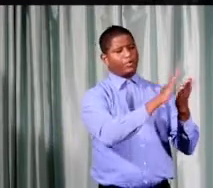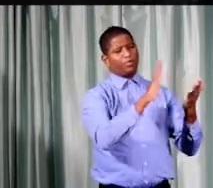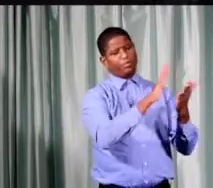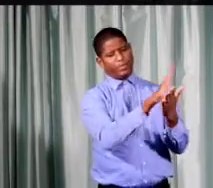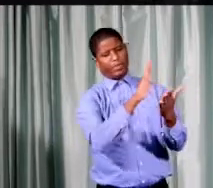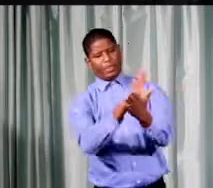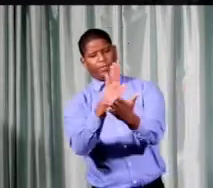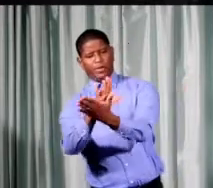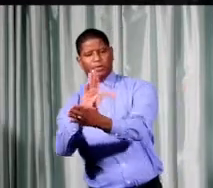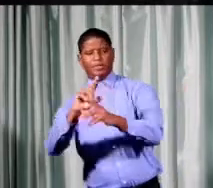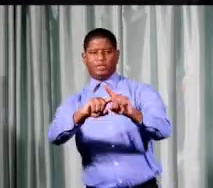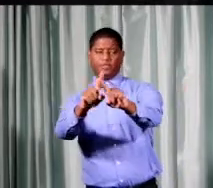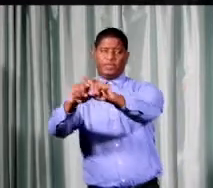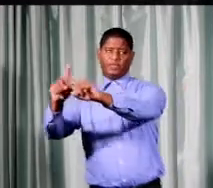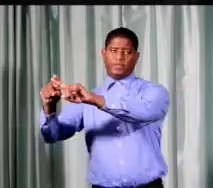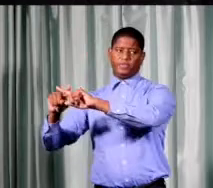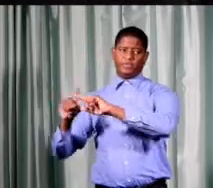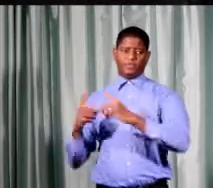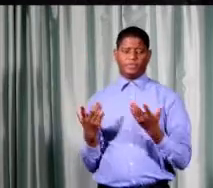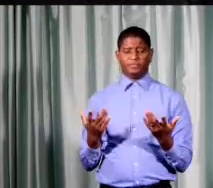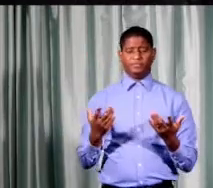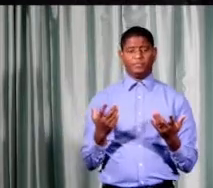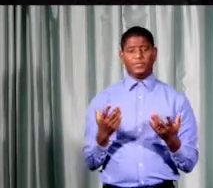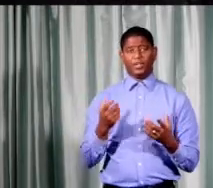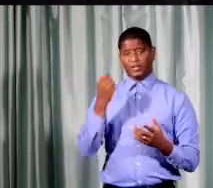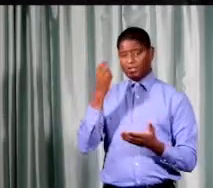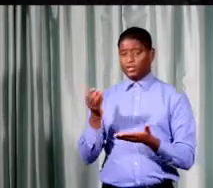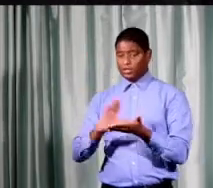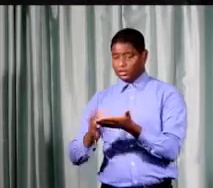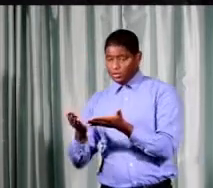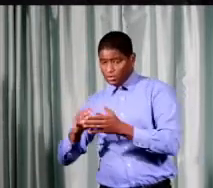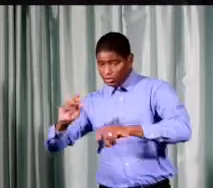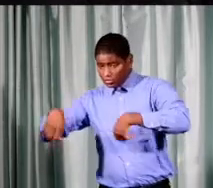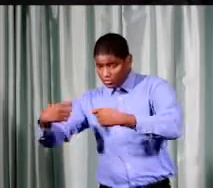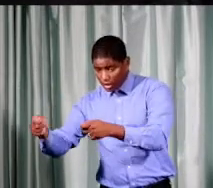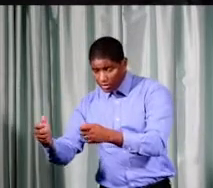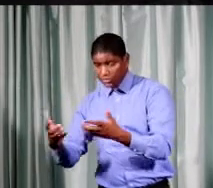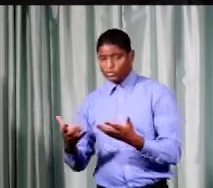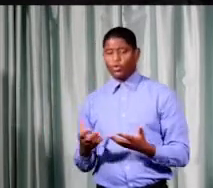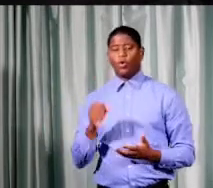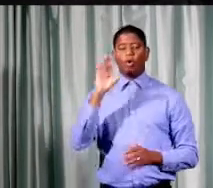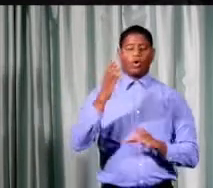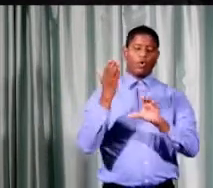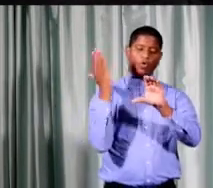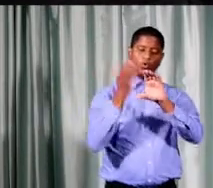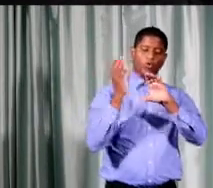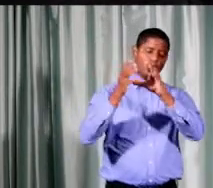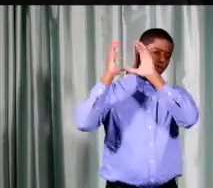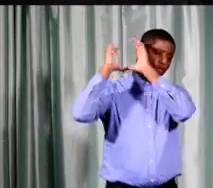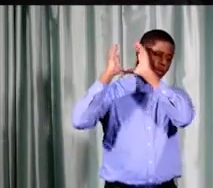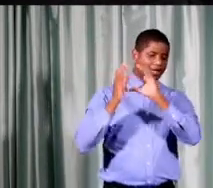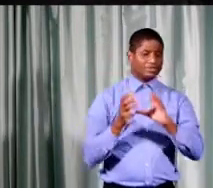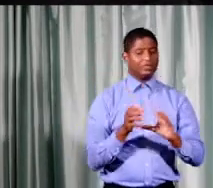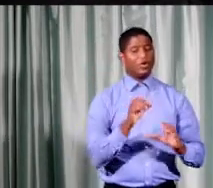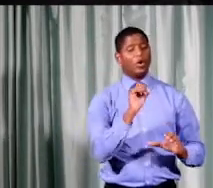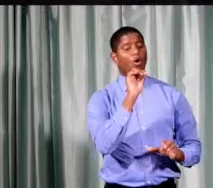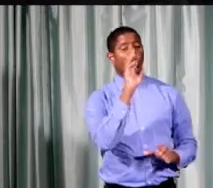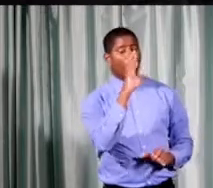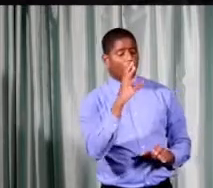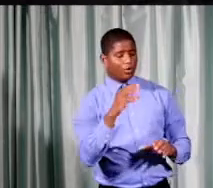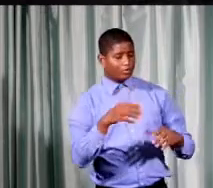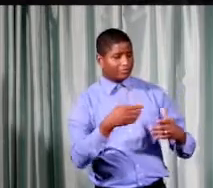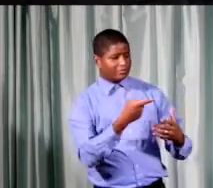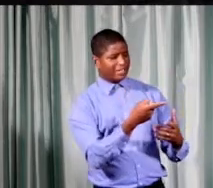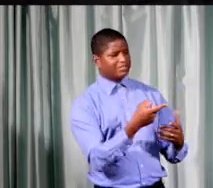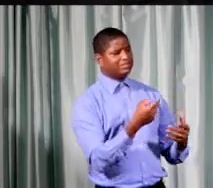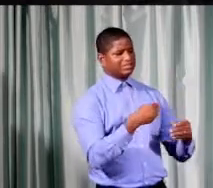Source and Curup Junctions, coconut men, little ladies selling Toloman sweeties outside primary schools would use